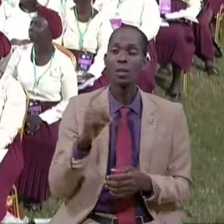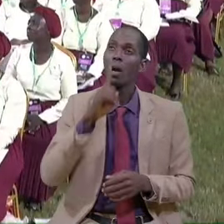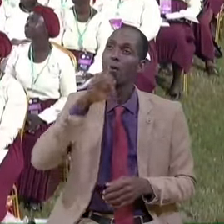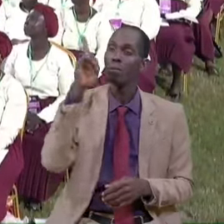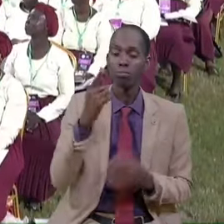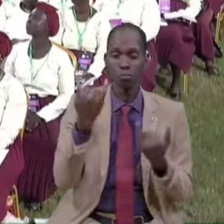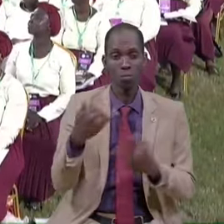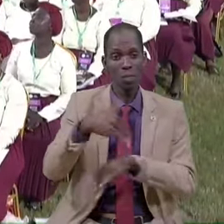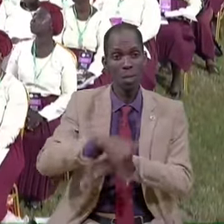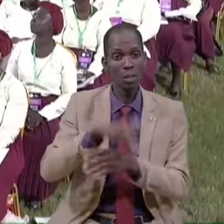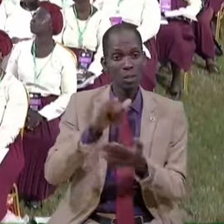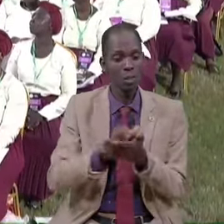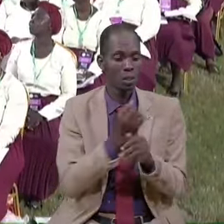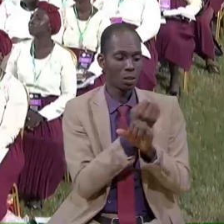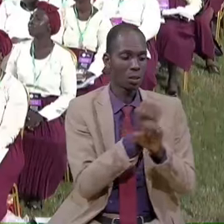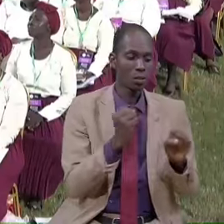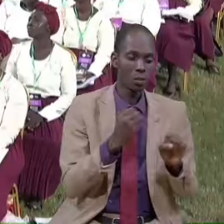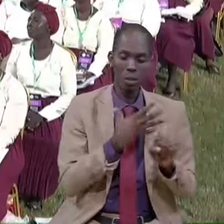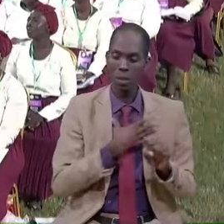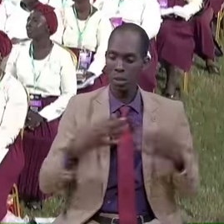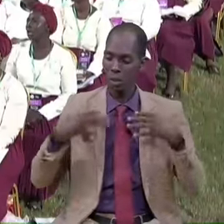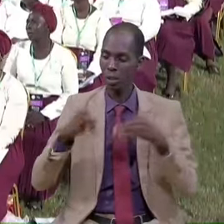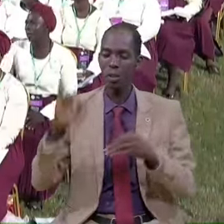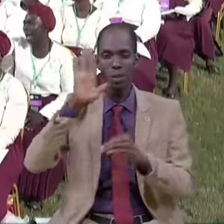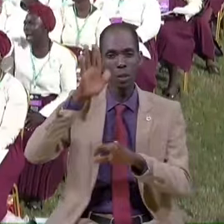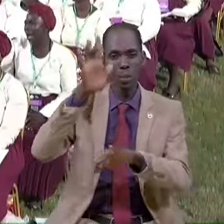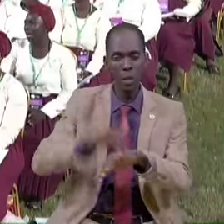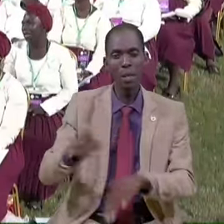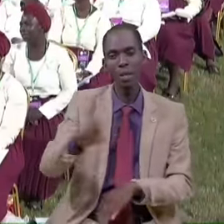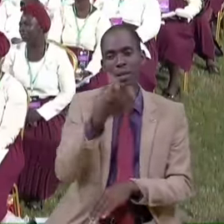sick and healing will get to